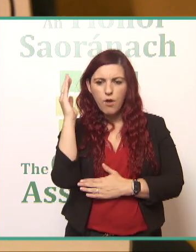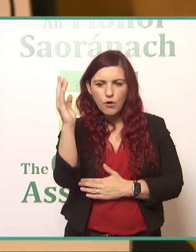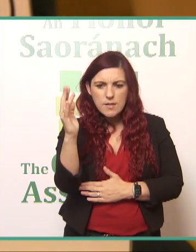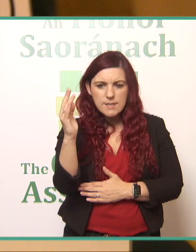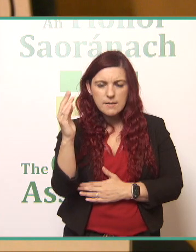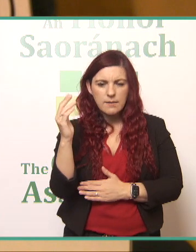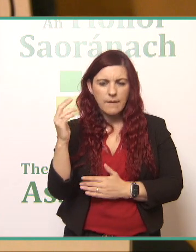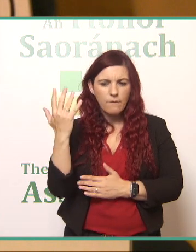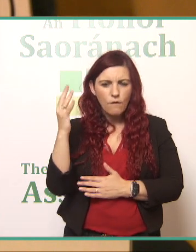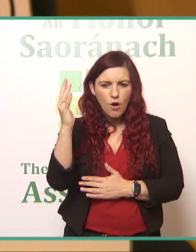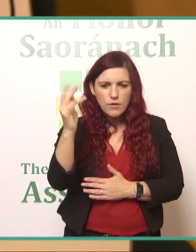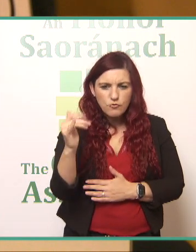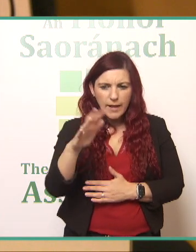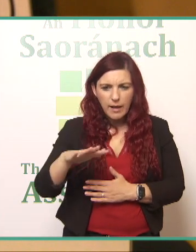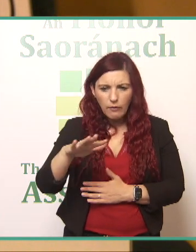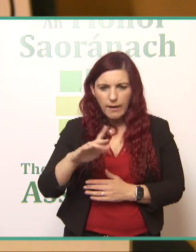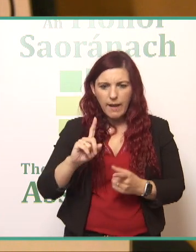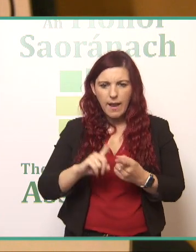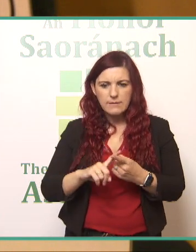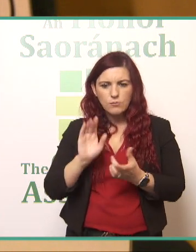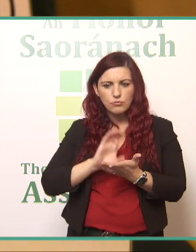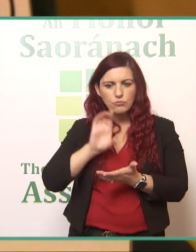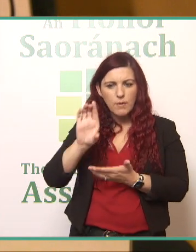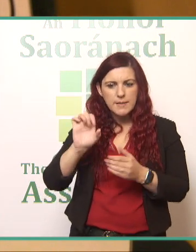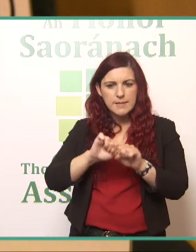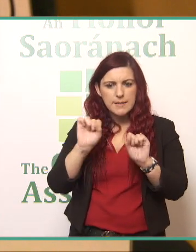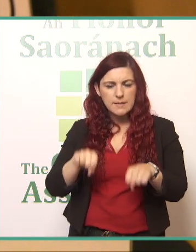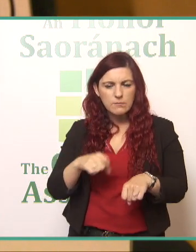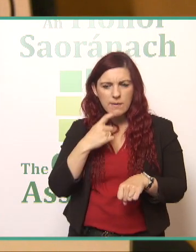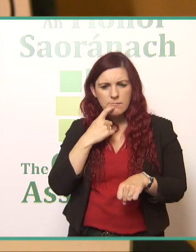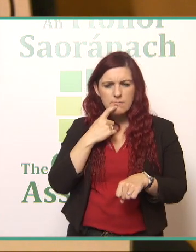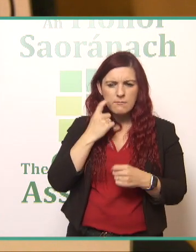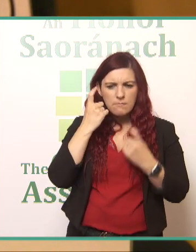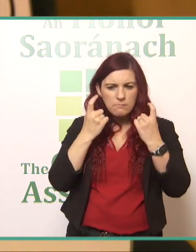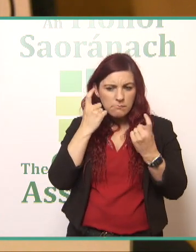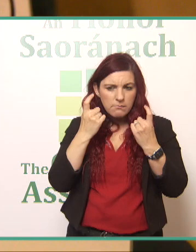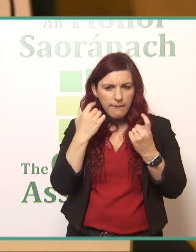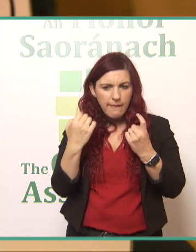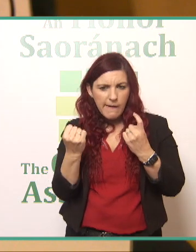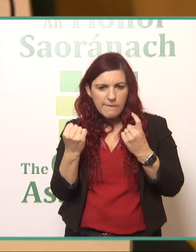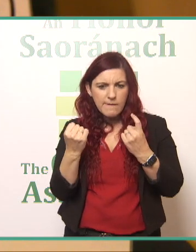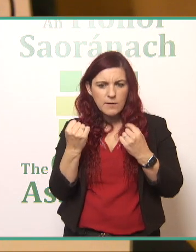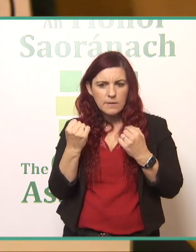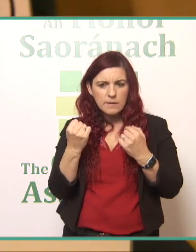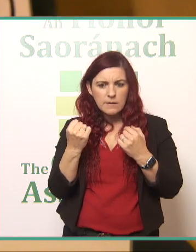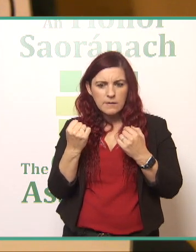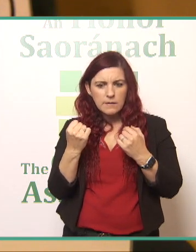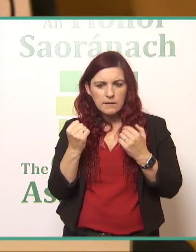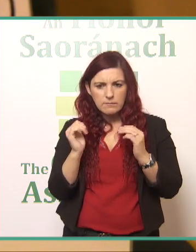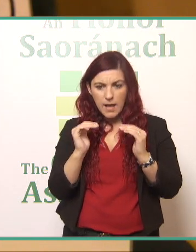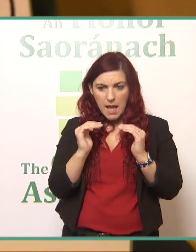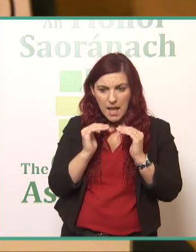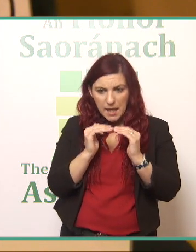forestry, and it's about the grant system. I'm wondering, is there an equity